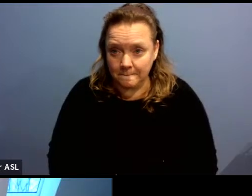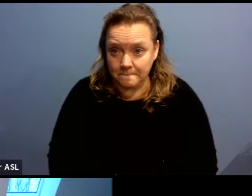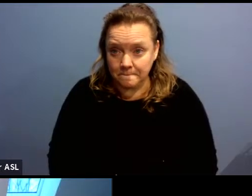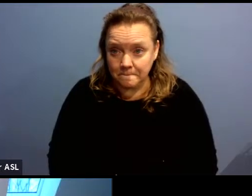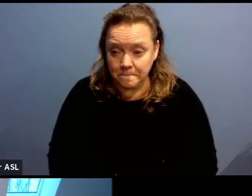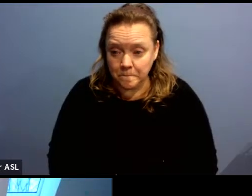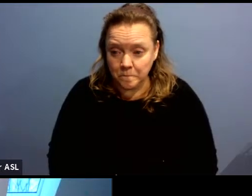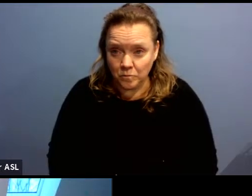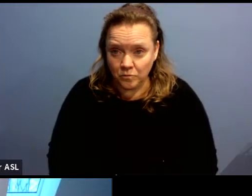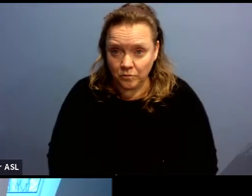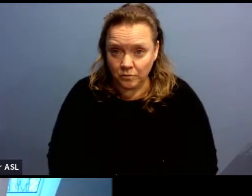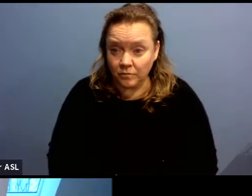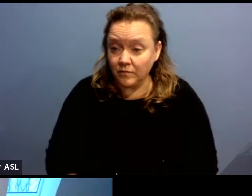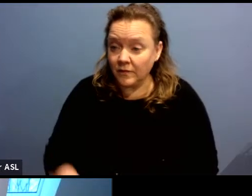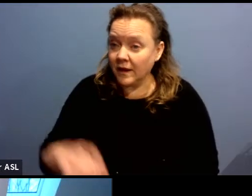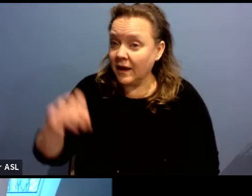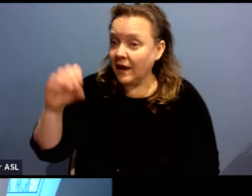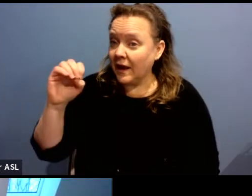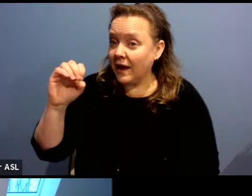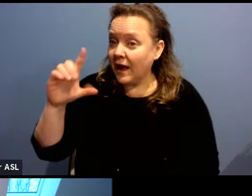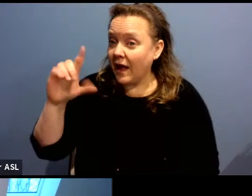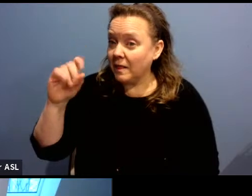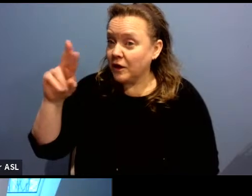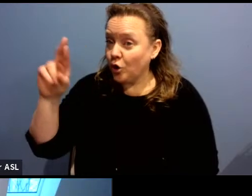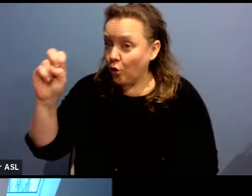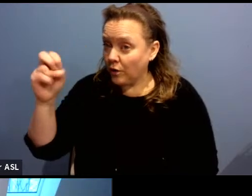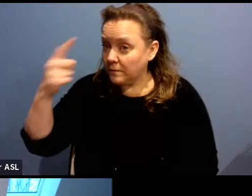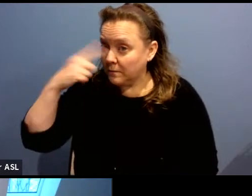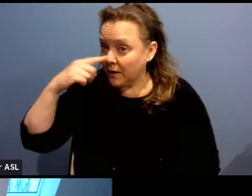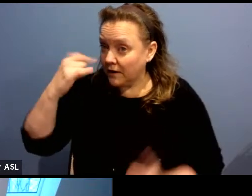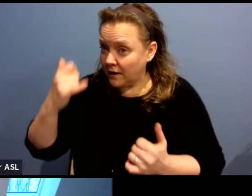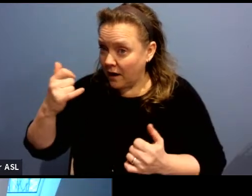So Eleanor, when you're ready, we're ready for our first speaker.